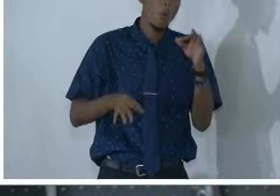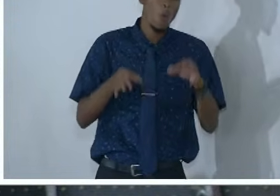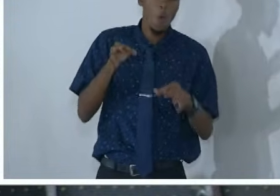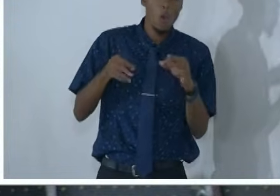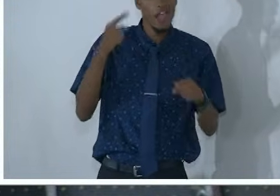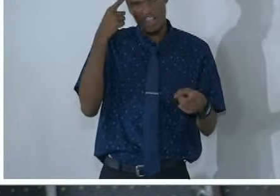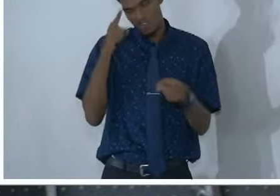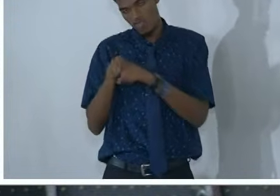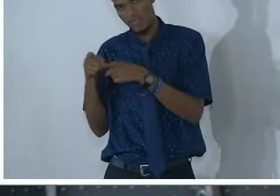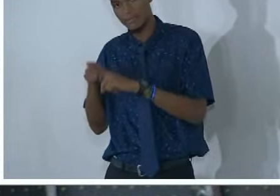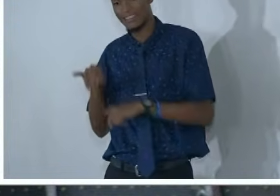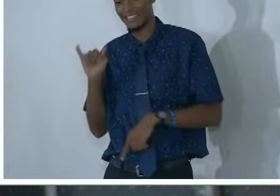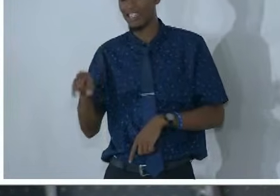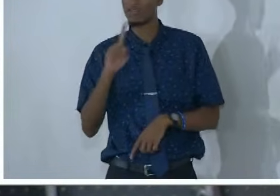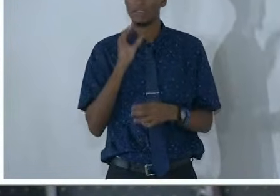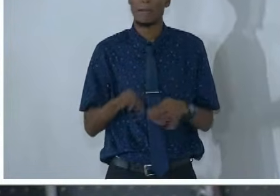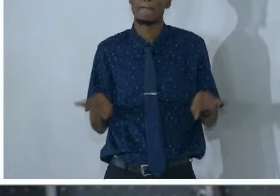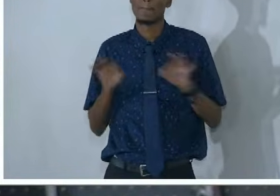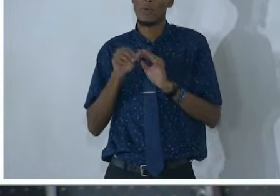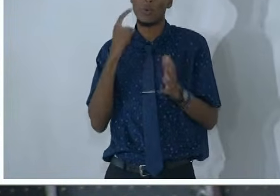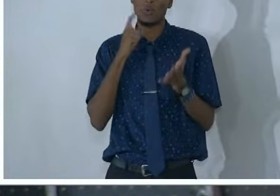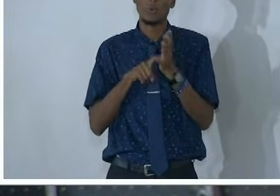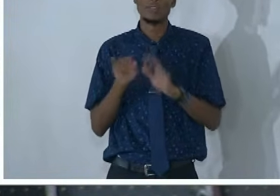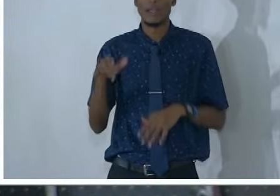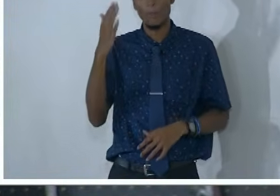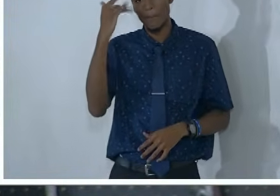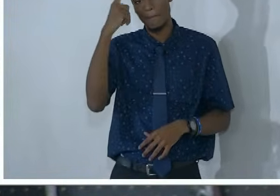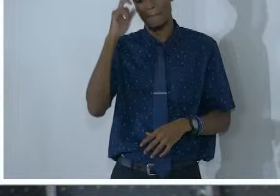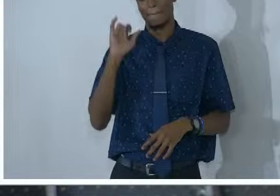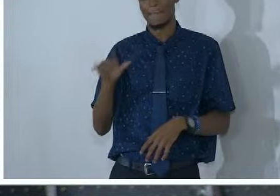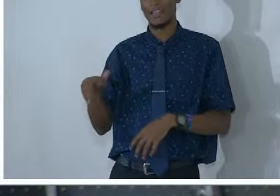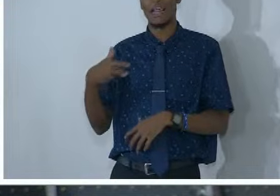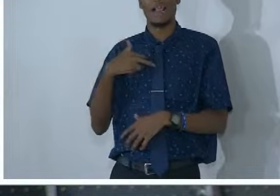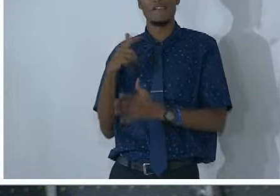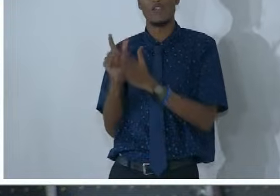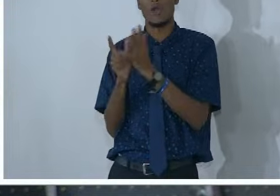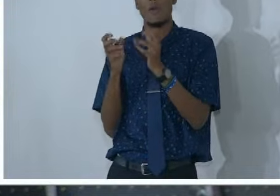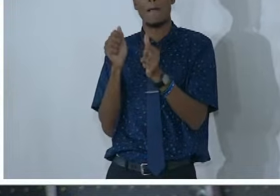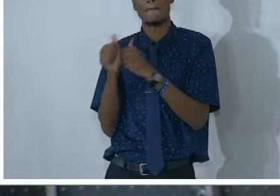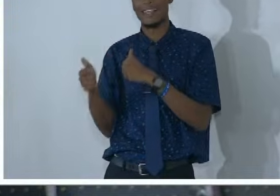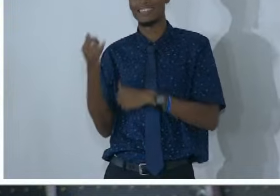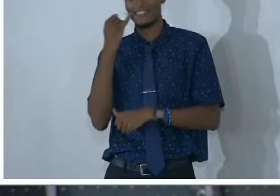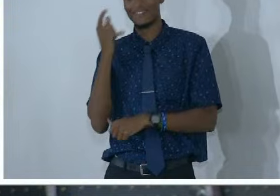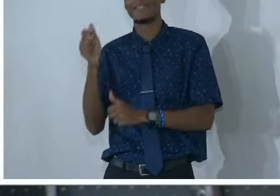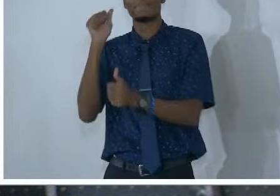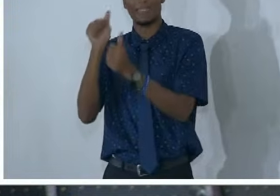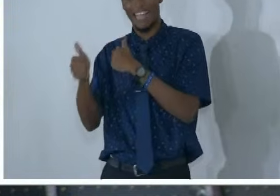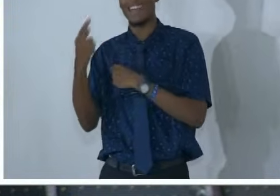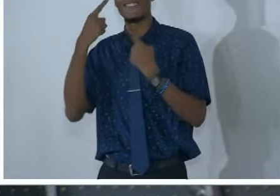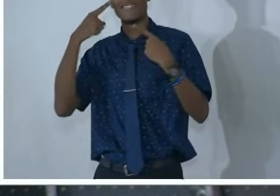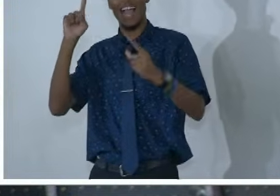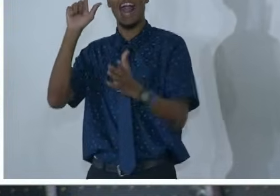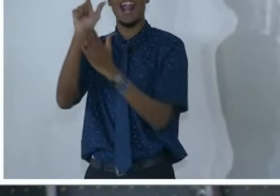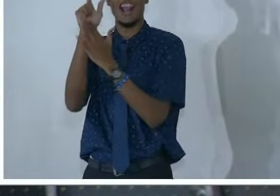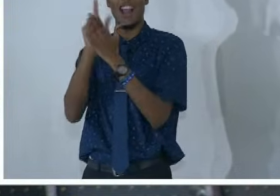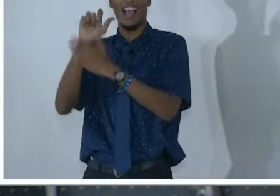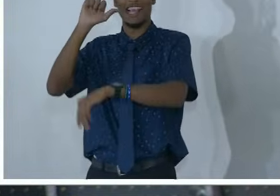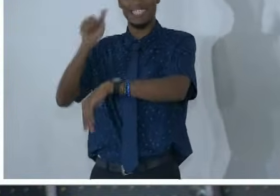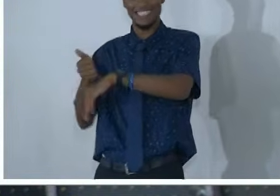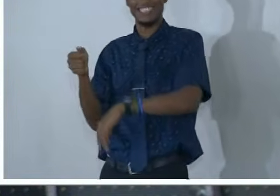also worth noting, because to the extent that the bill becomes law and